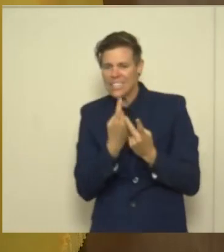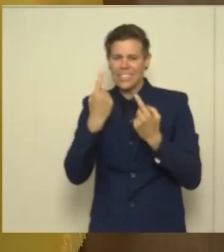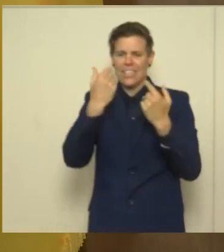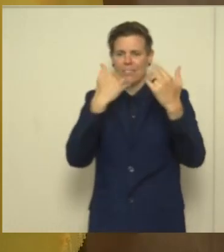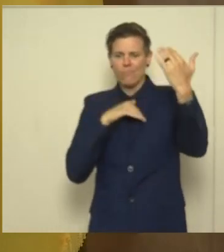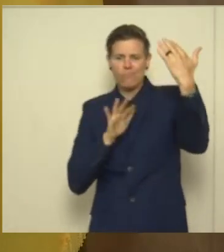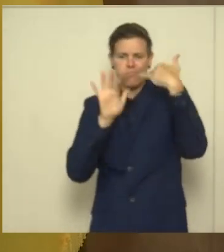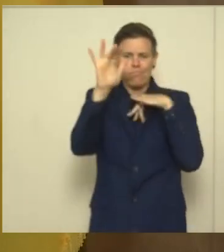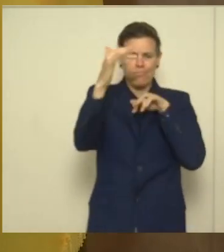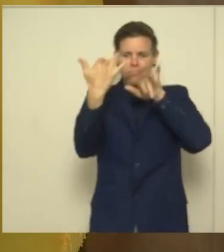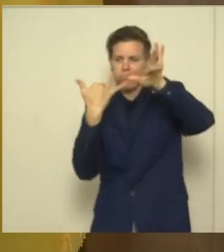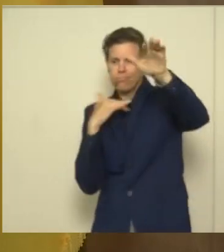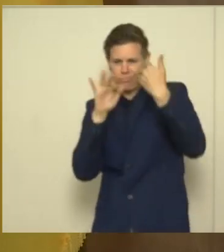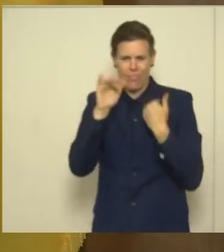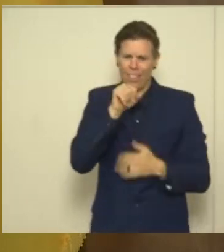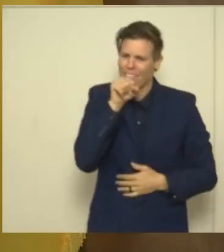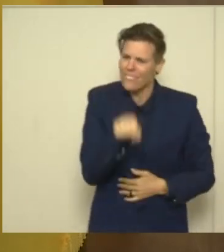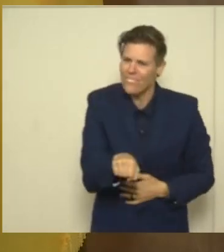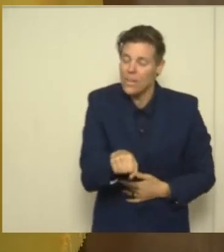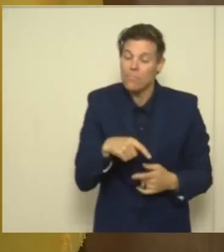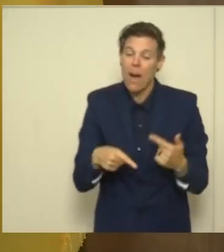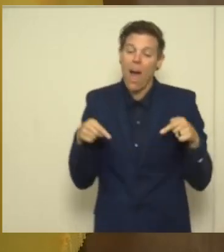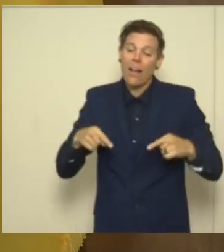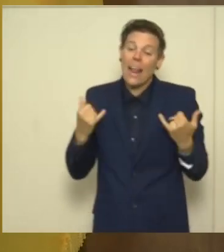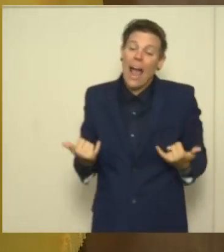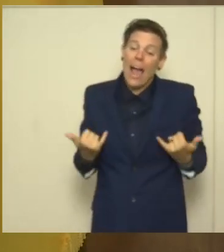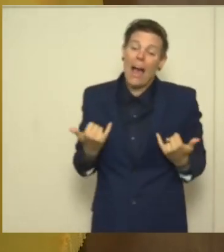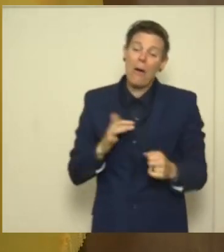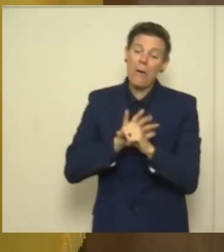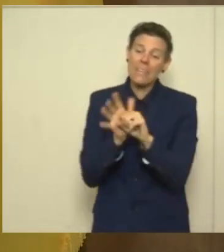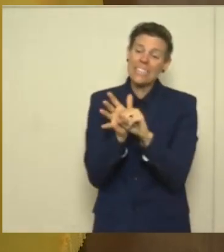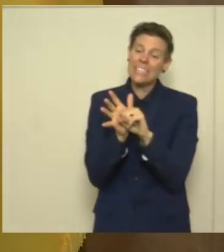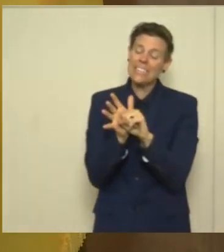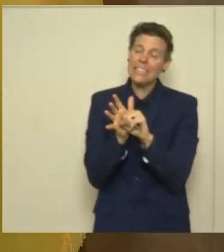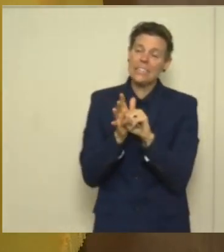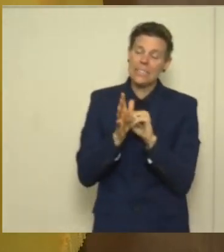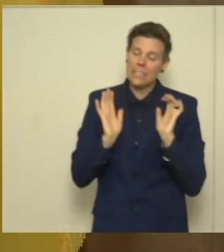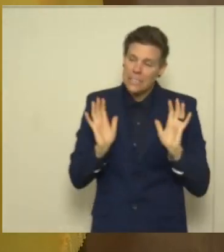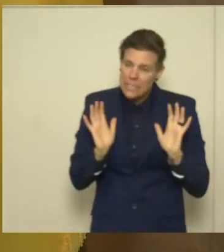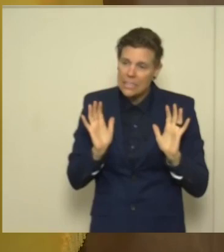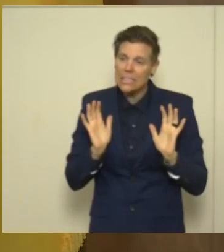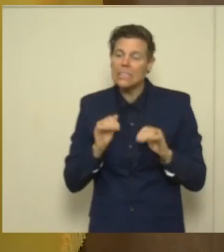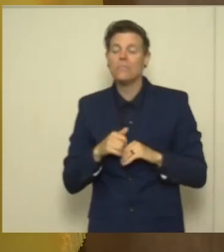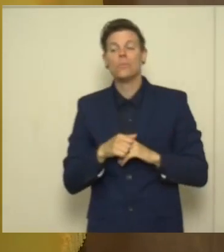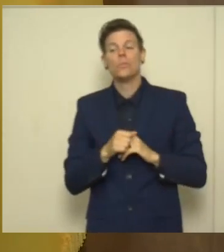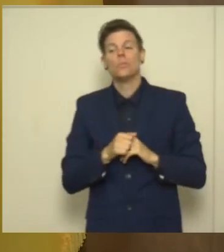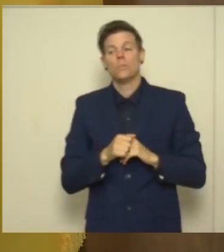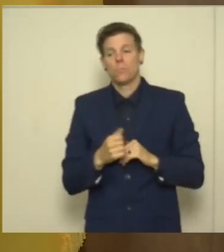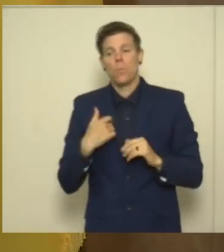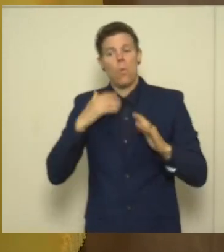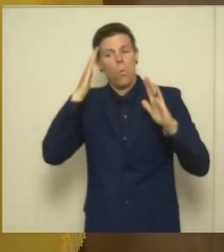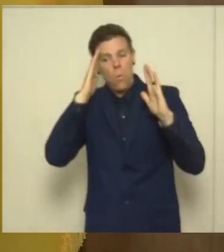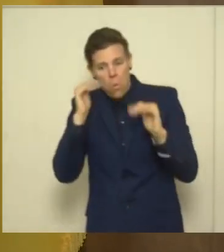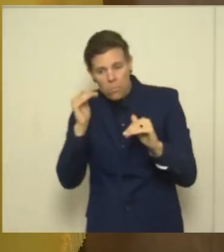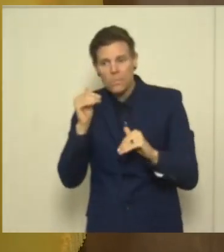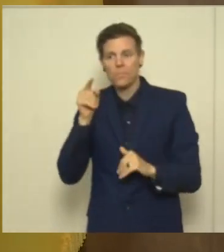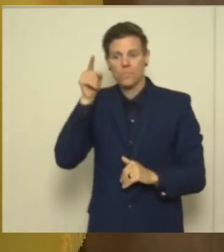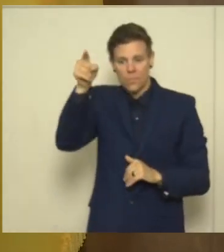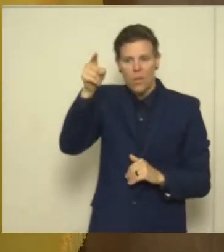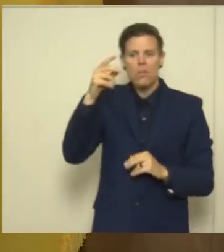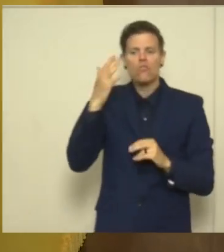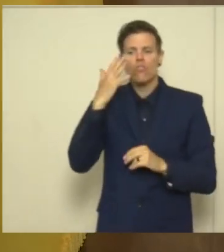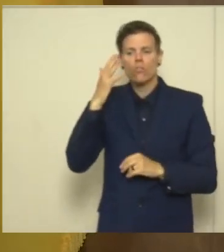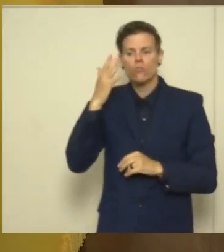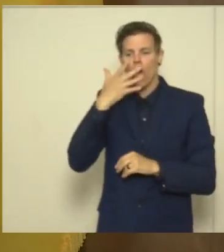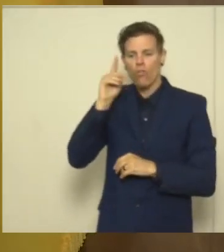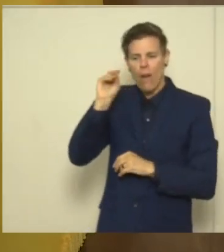hopeful that Colorado and these other states will provide their constituents the same messaging as New Mexico. And that